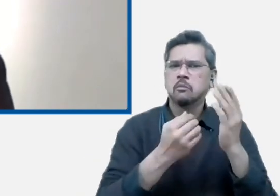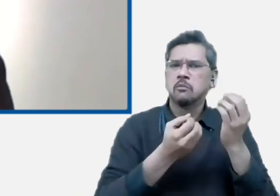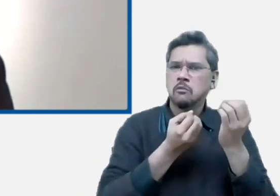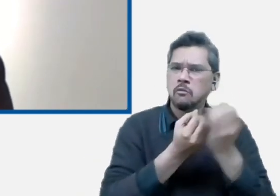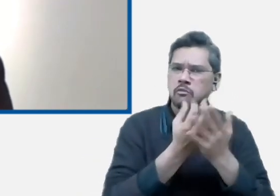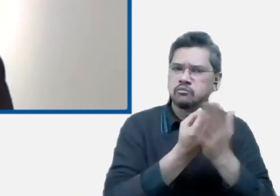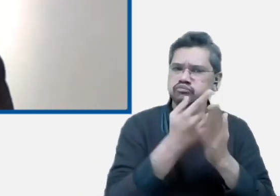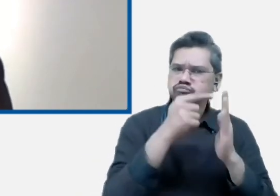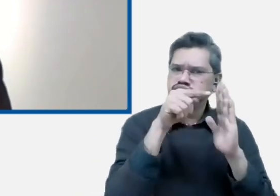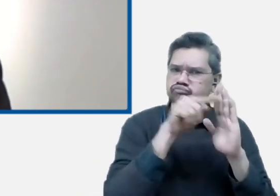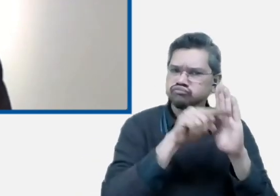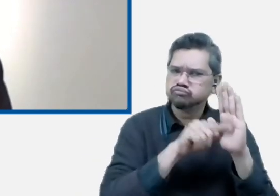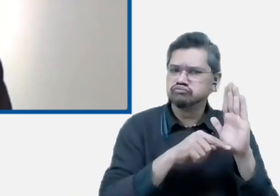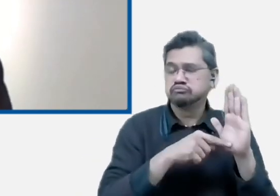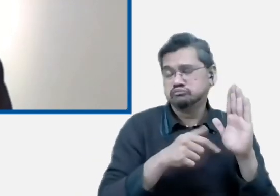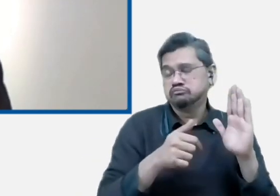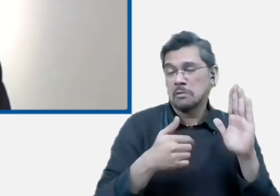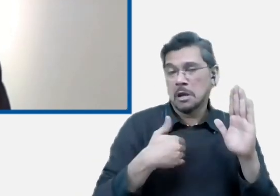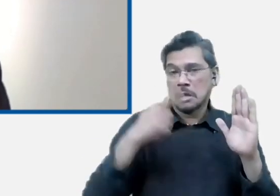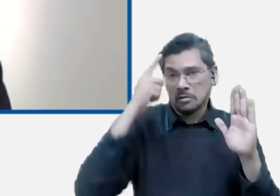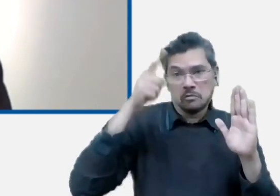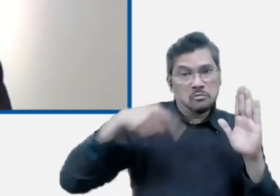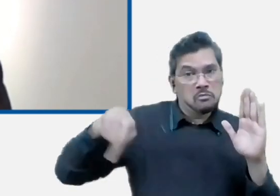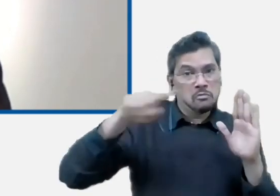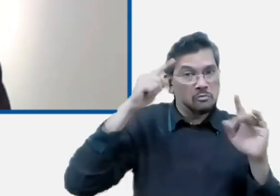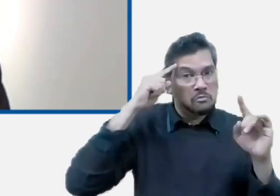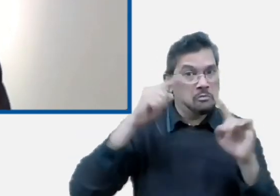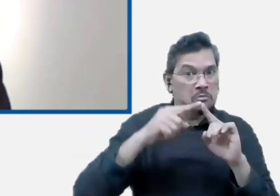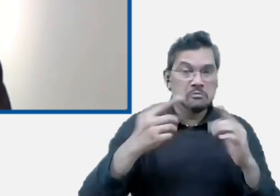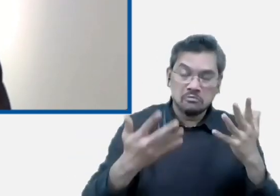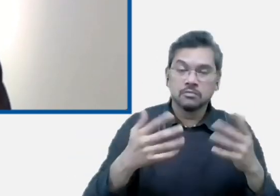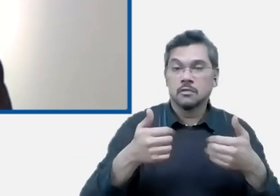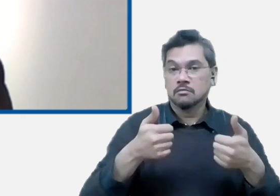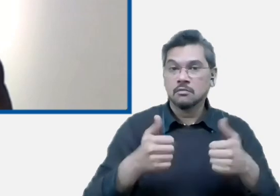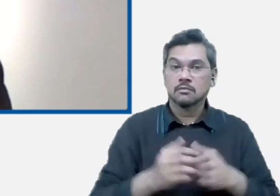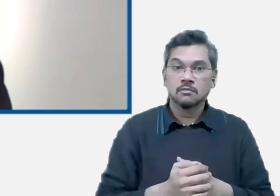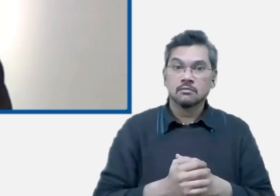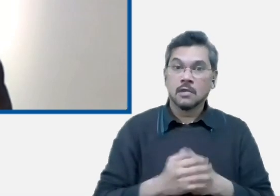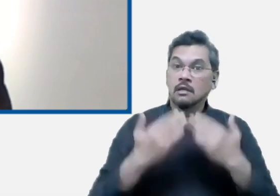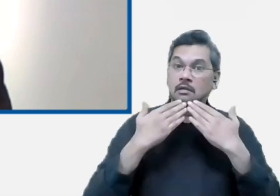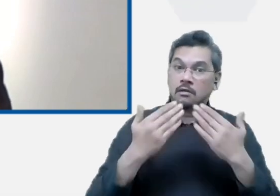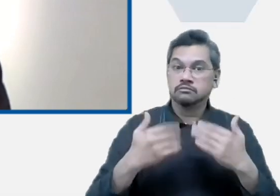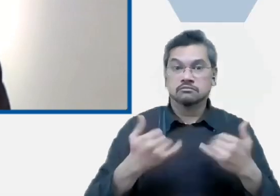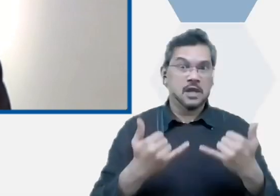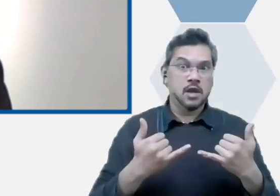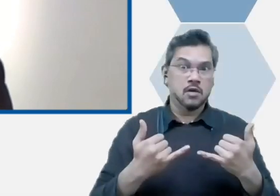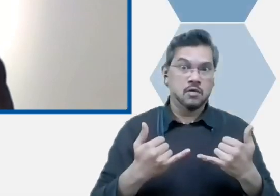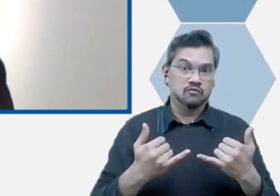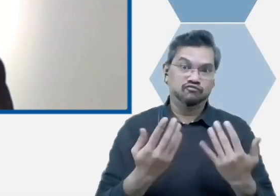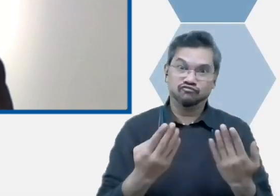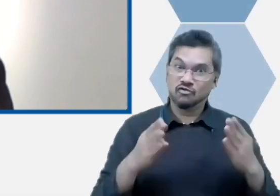with that, I would like to end this session and invite you all, those who are able